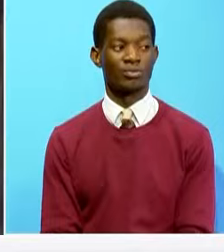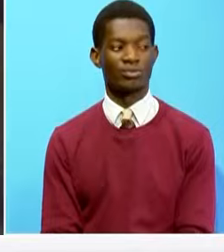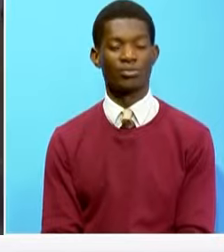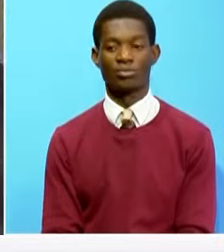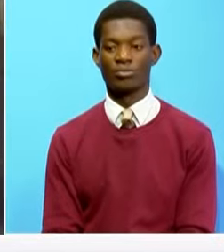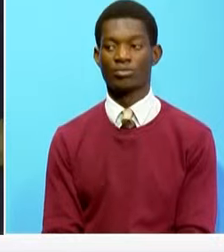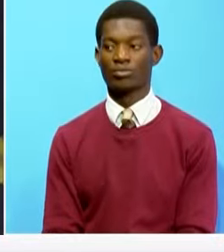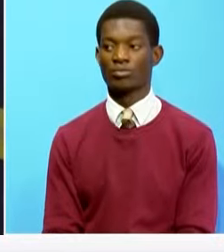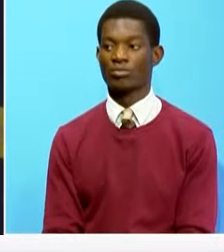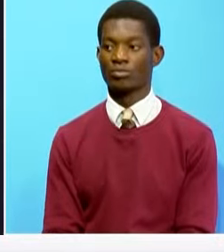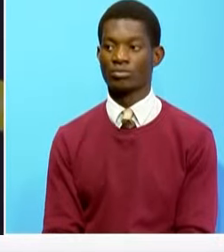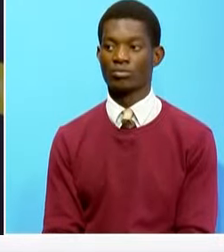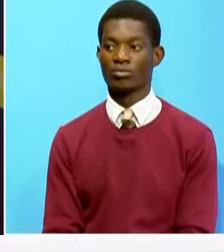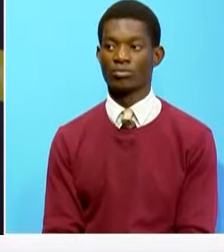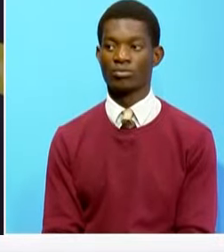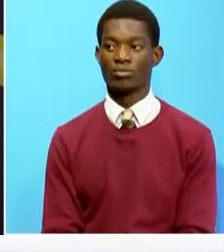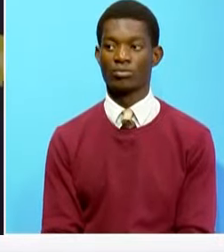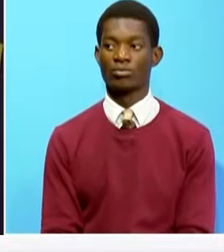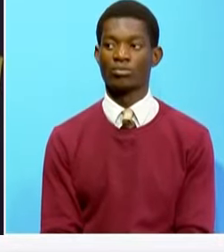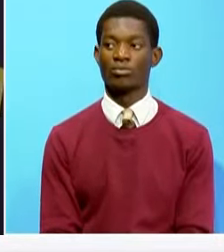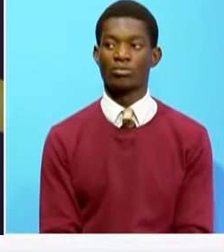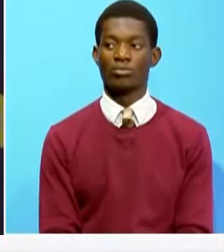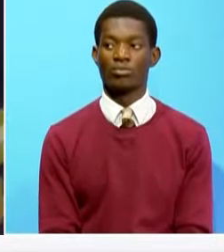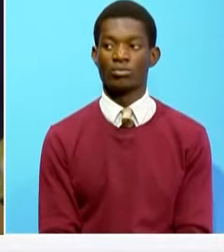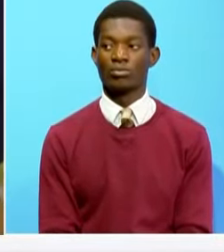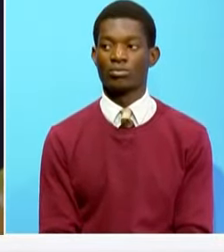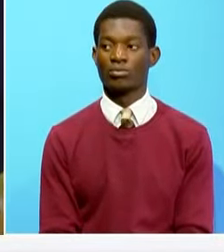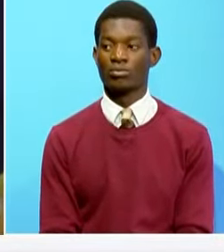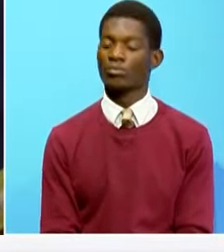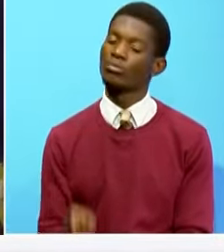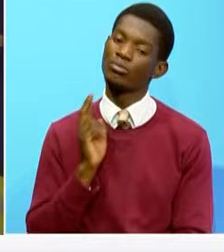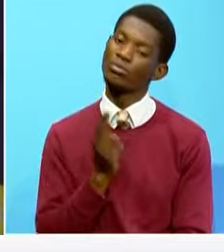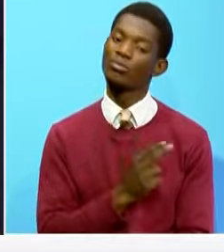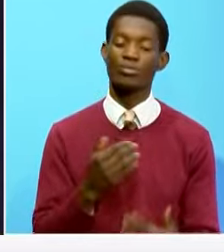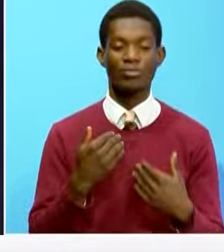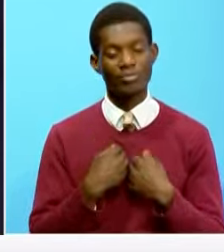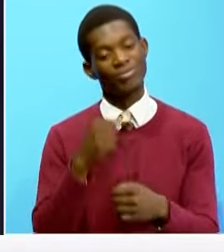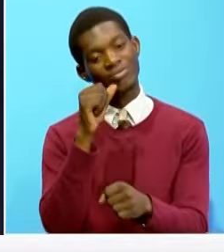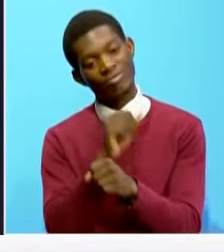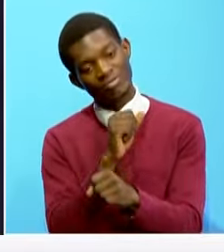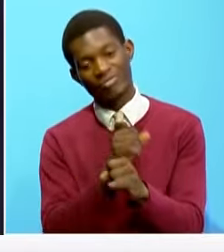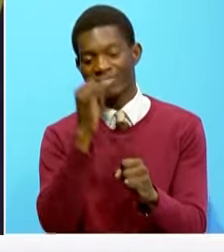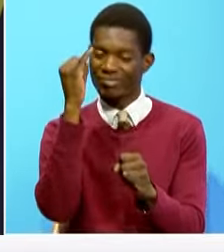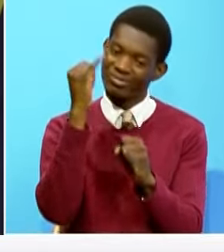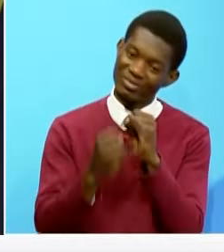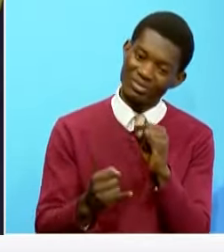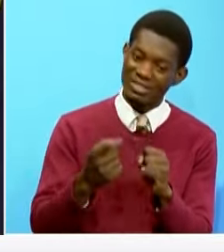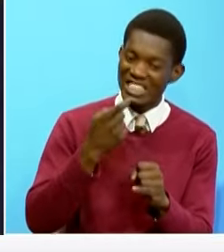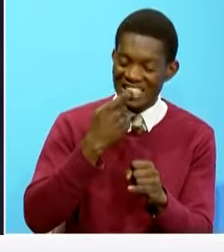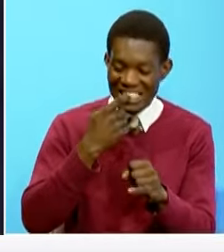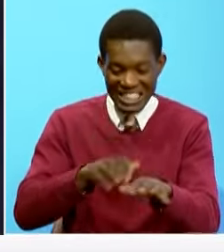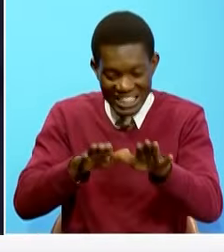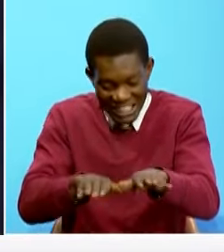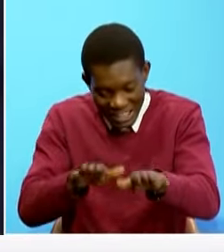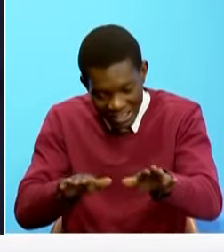Okay, wonderful. We have everything completed. The tiles are already outside. Okay. Yes, the doors, the mobile doors